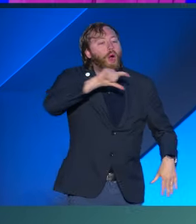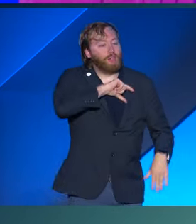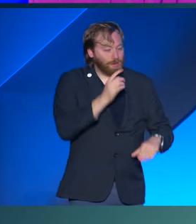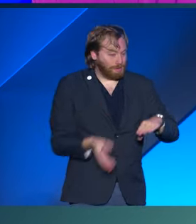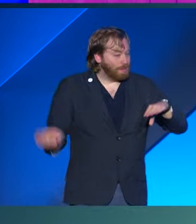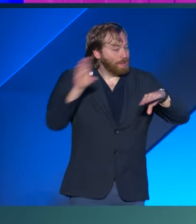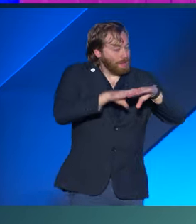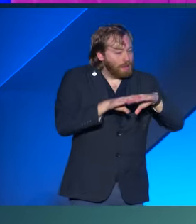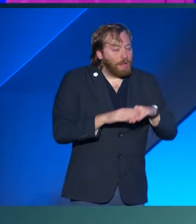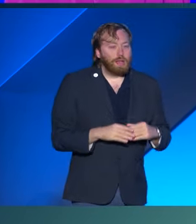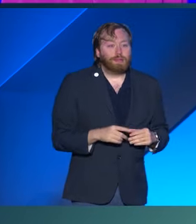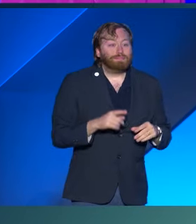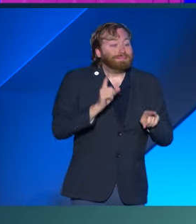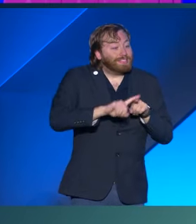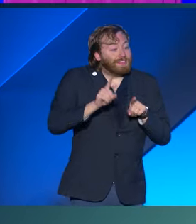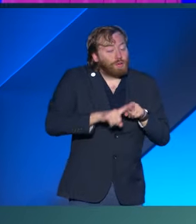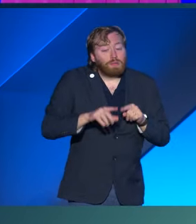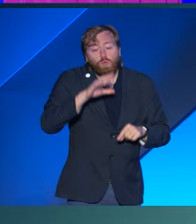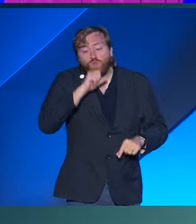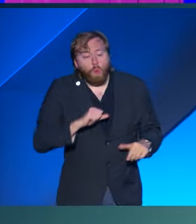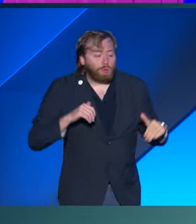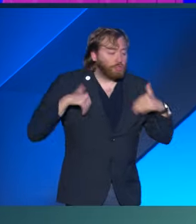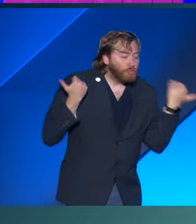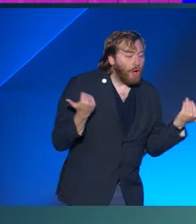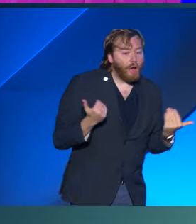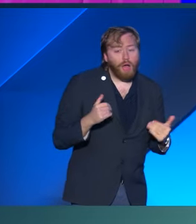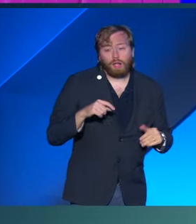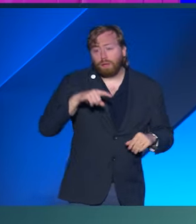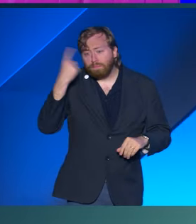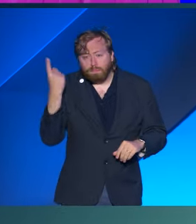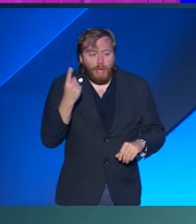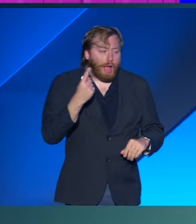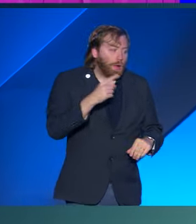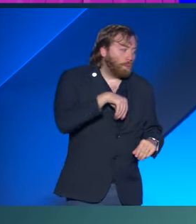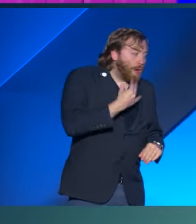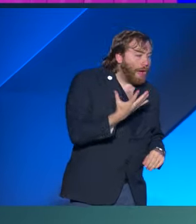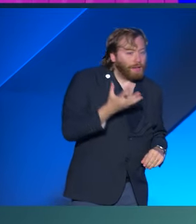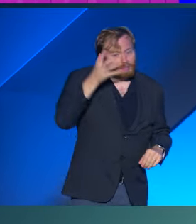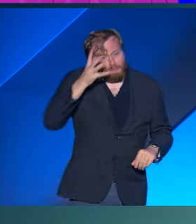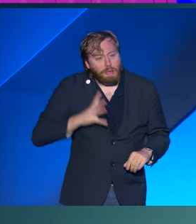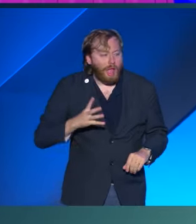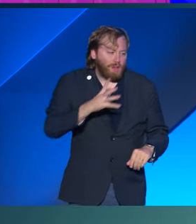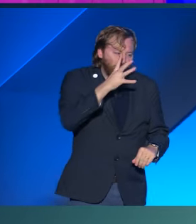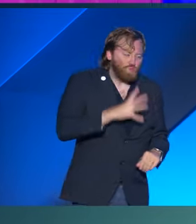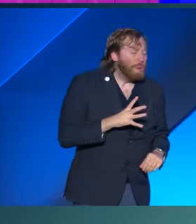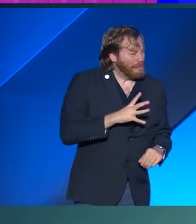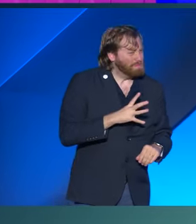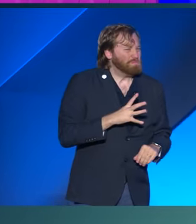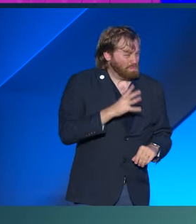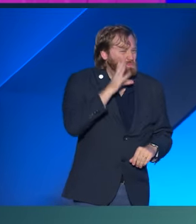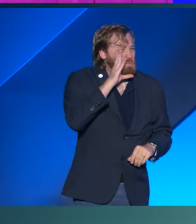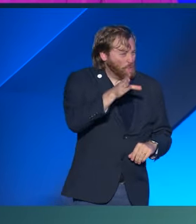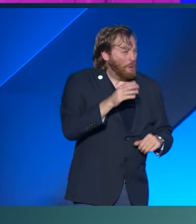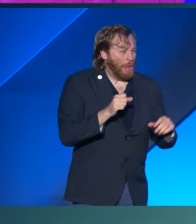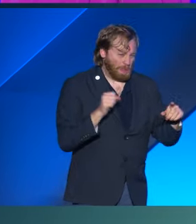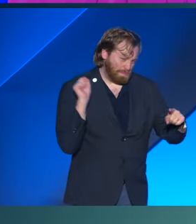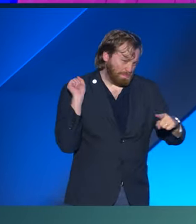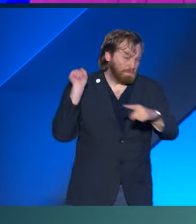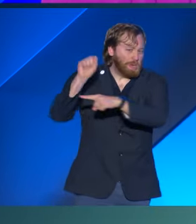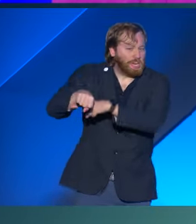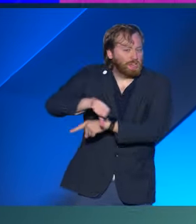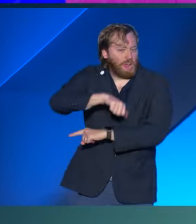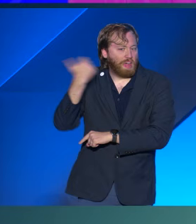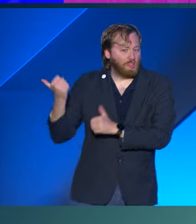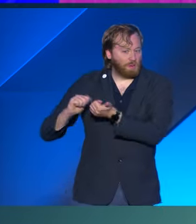have age, gender, race, and ethnic diversity outperforming the rest. Through our own work